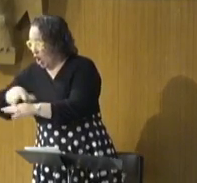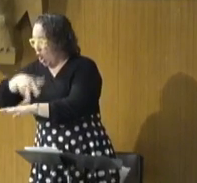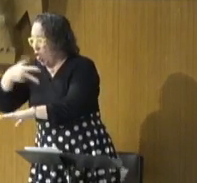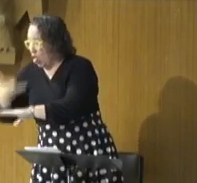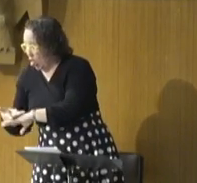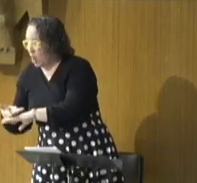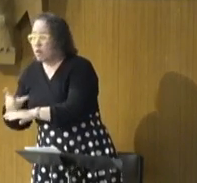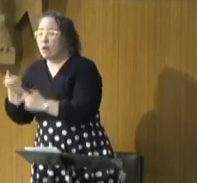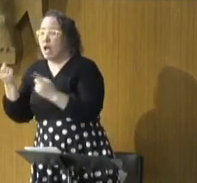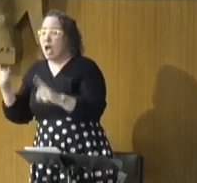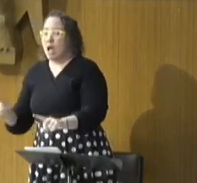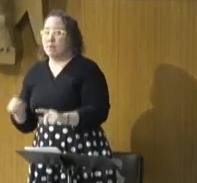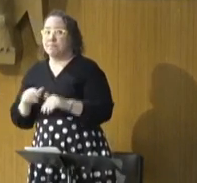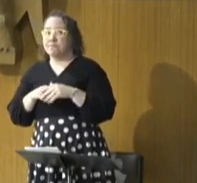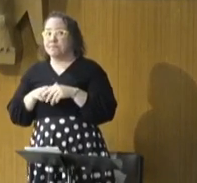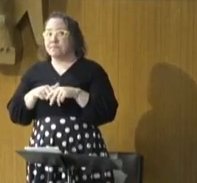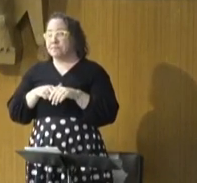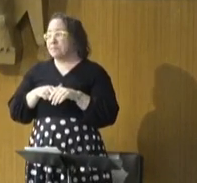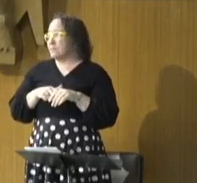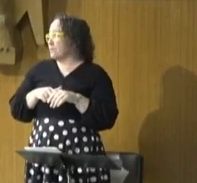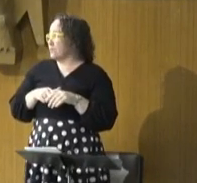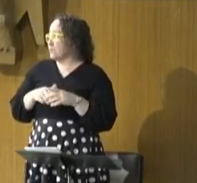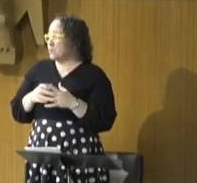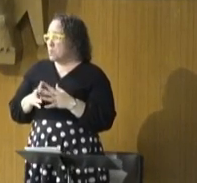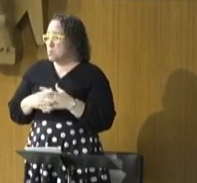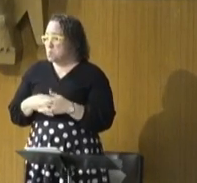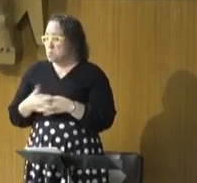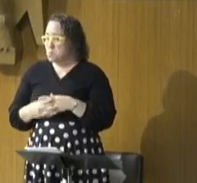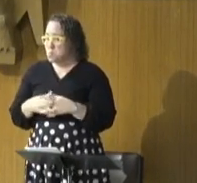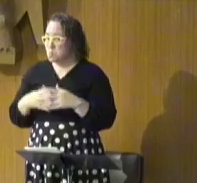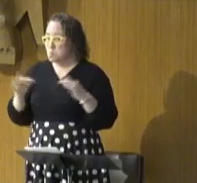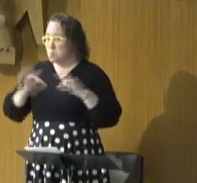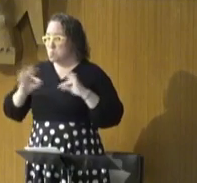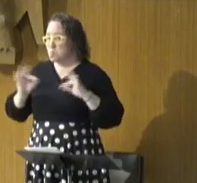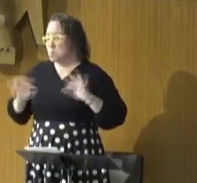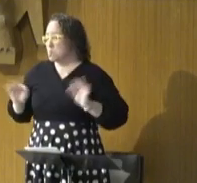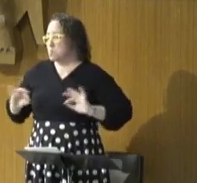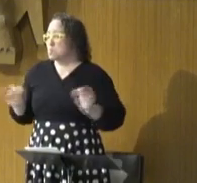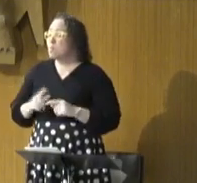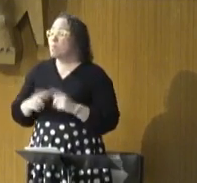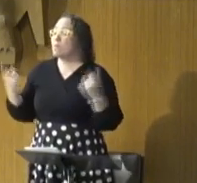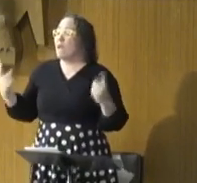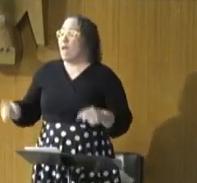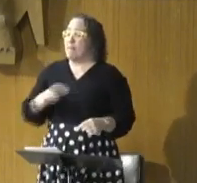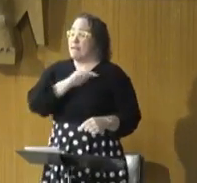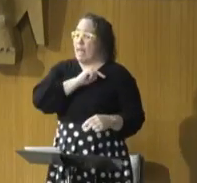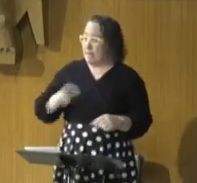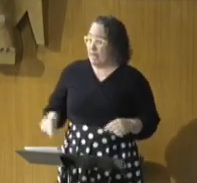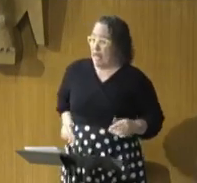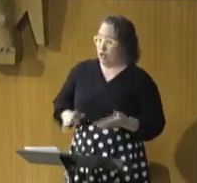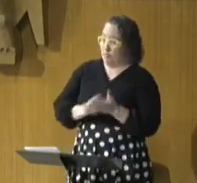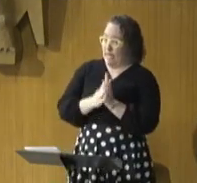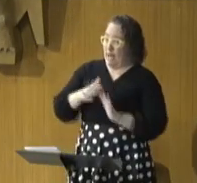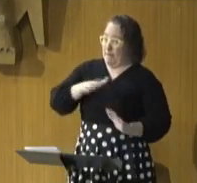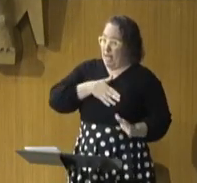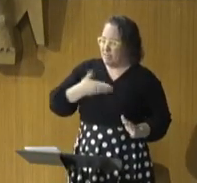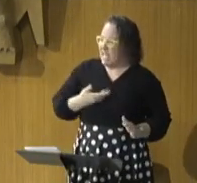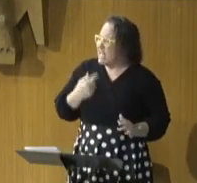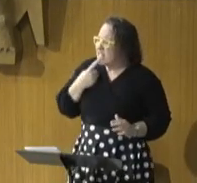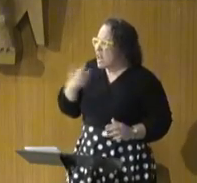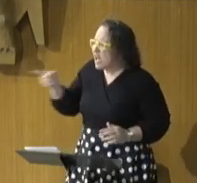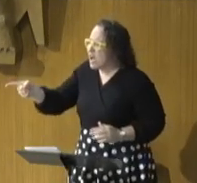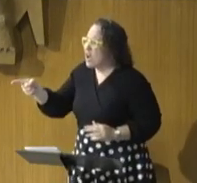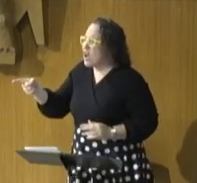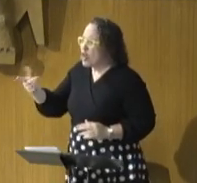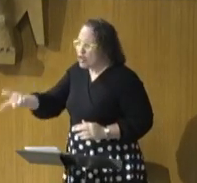the furnace of blazing fire. Then King Nebuchadnezzar was astonished and rose up quickly. He said to his counselors, Was it not